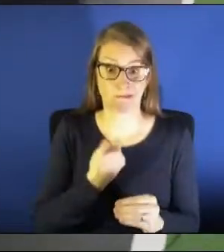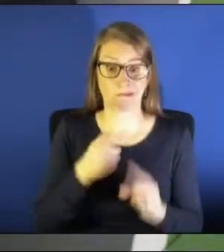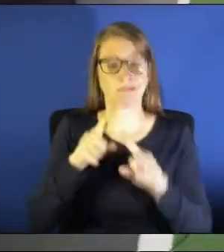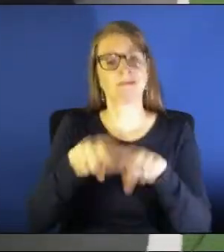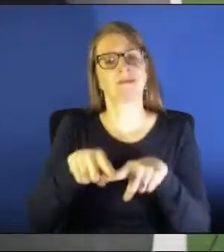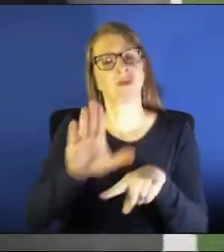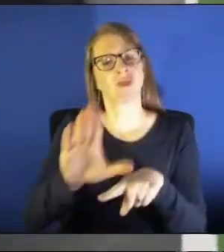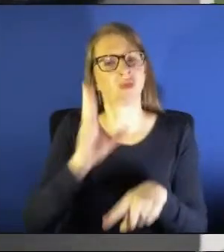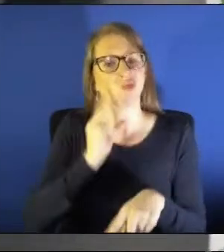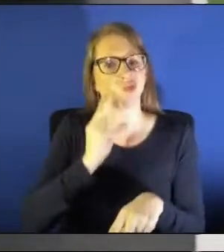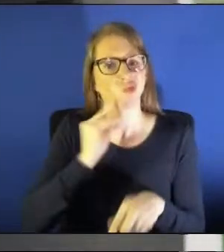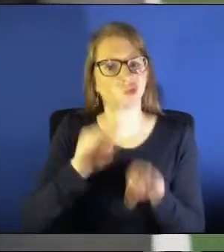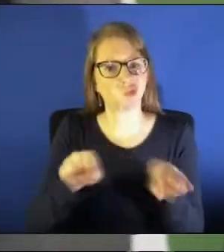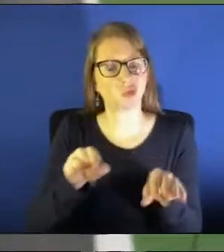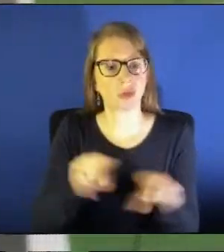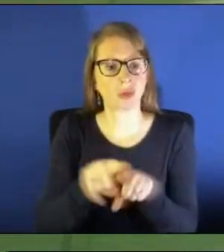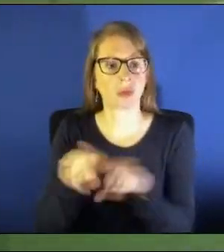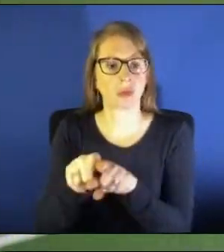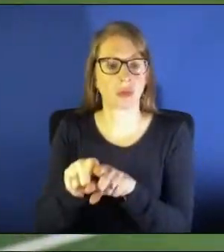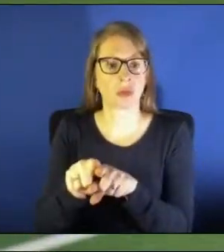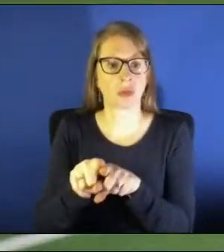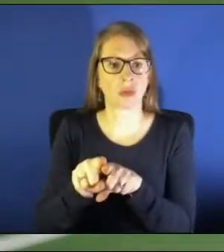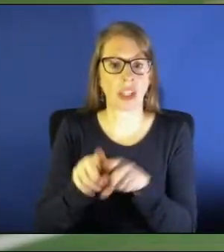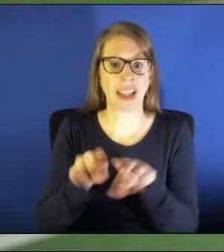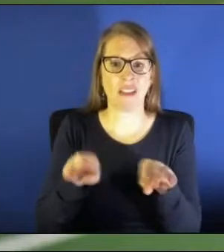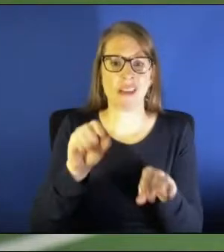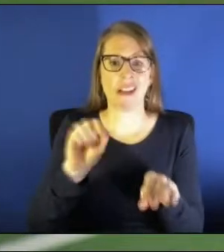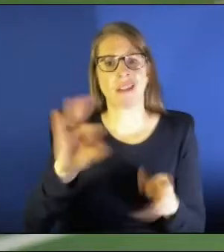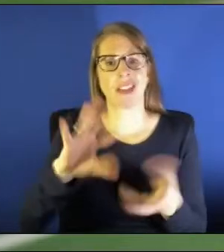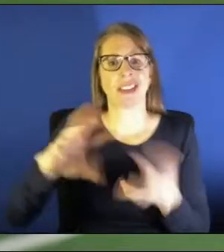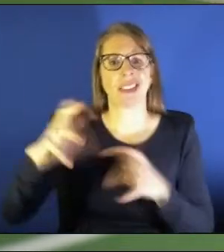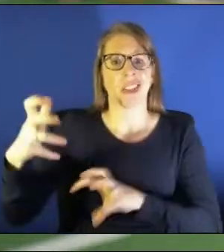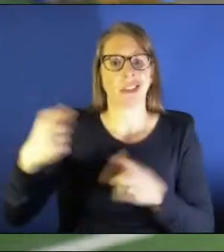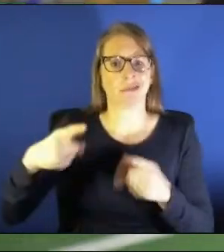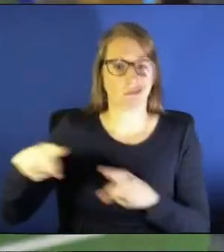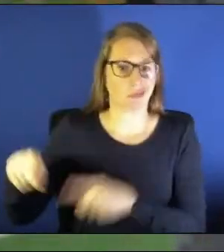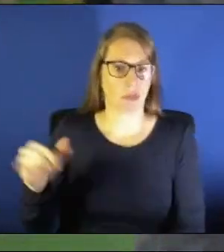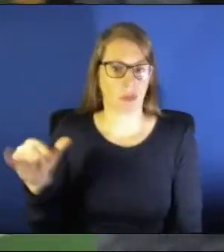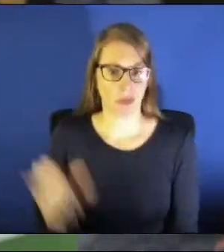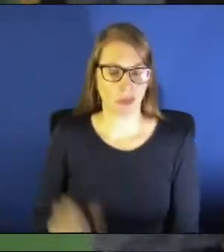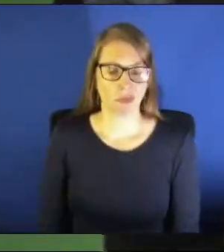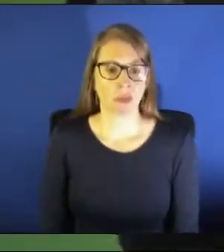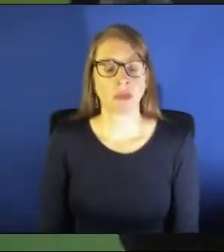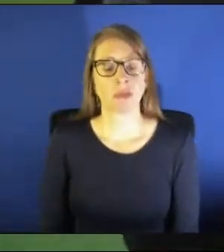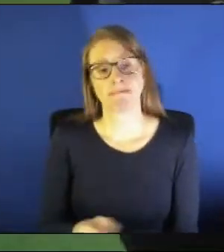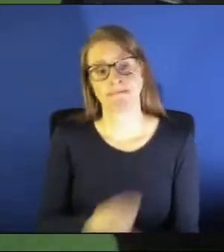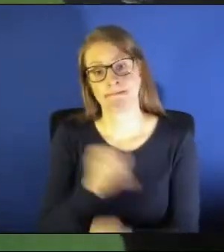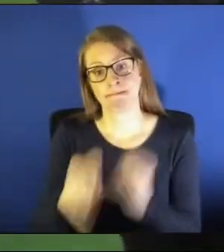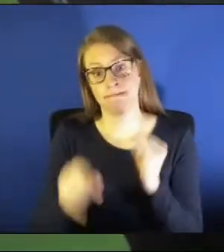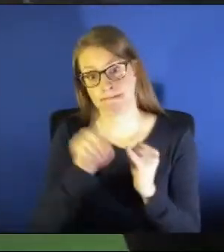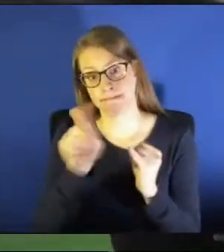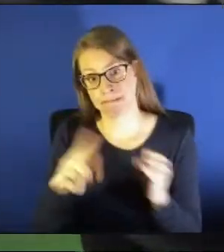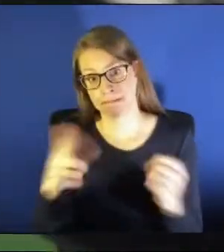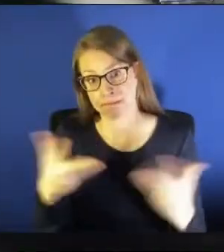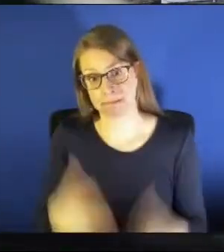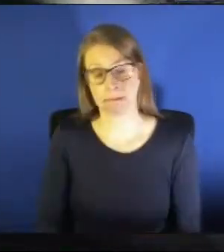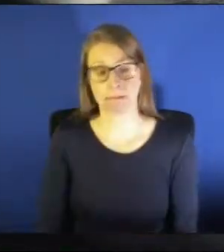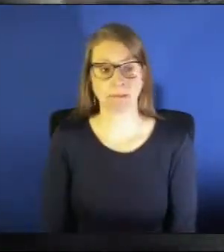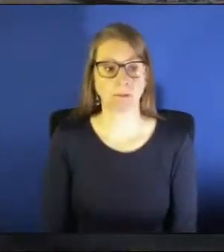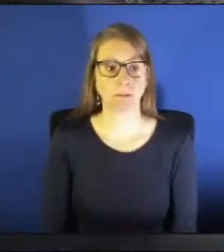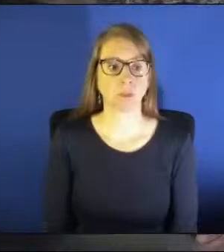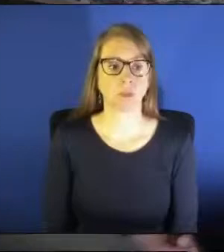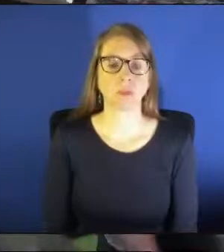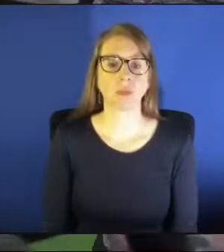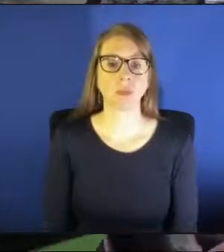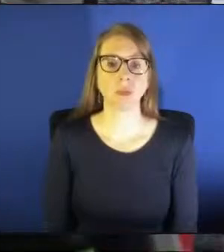level and the level of dysfunction that you've got going on. Okay. And then my last question would be, I don't know if at home